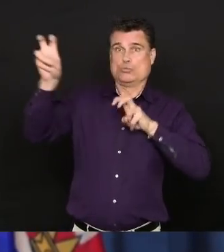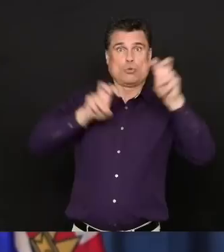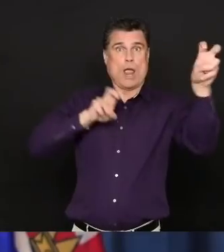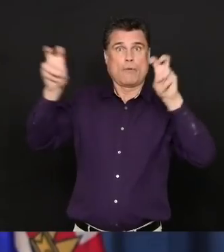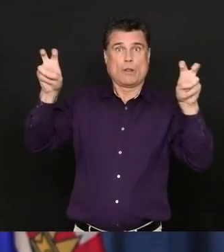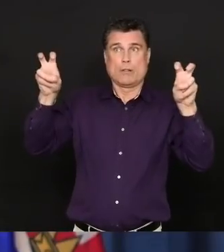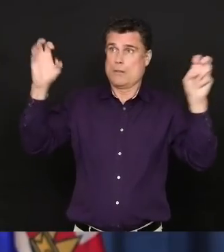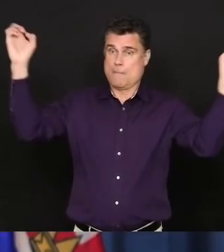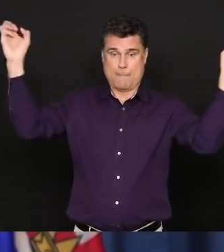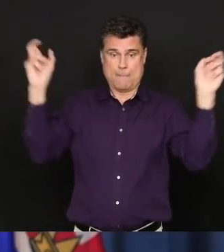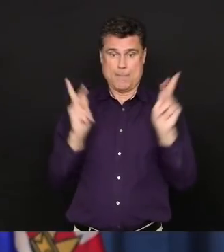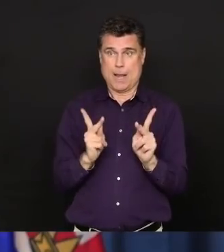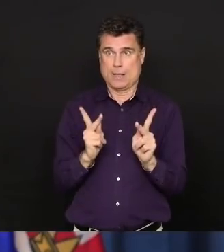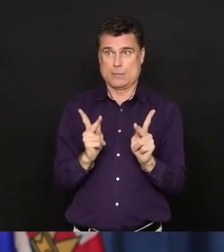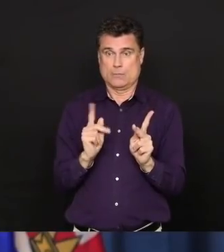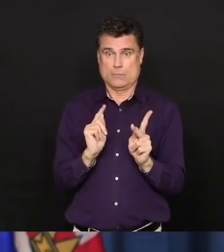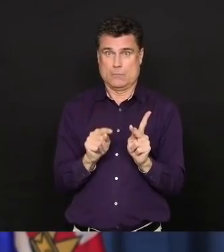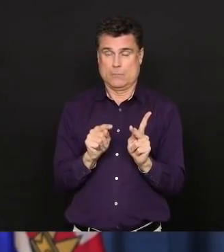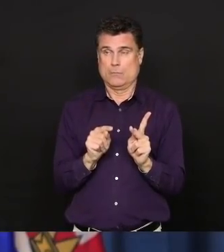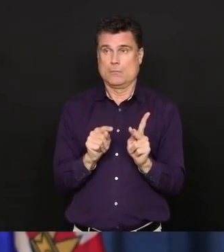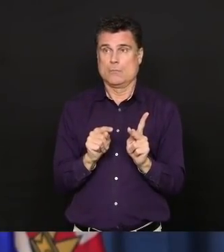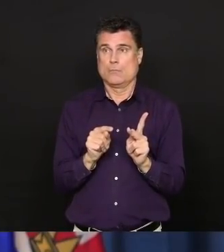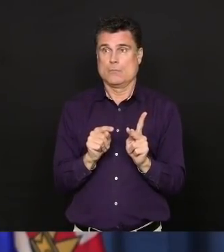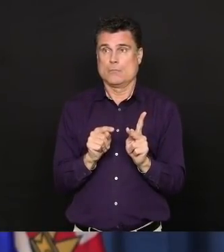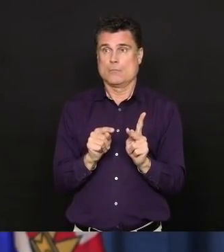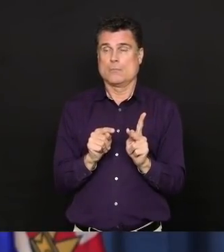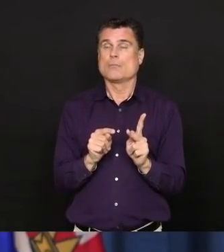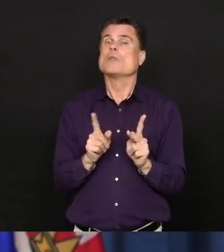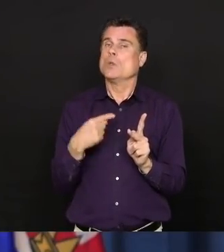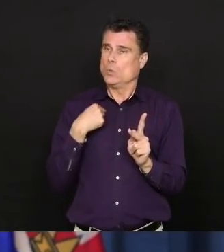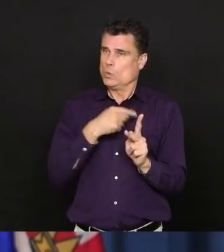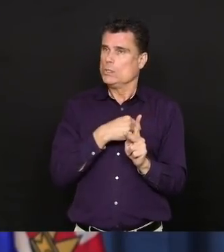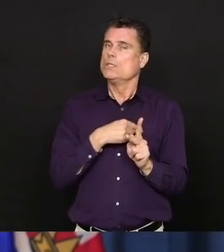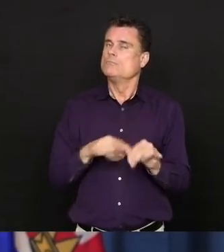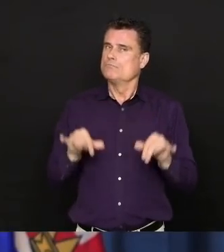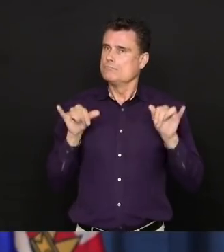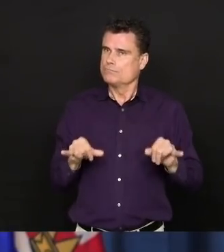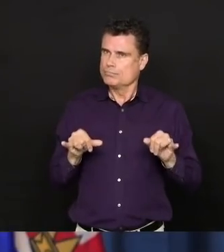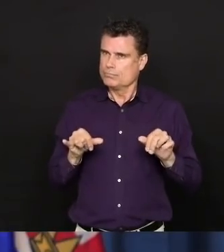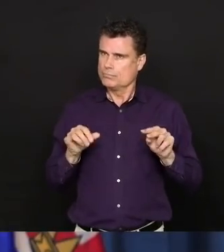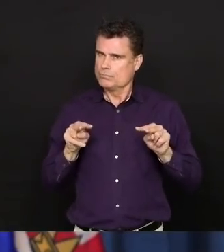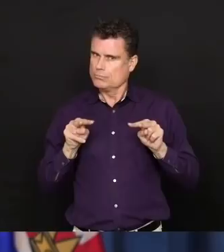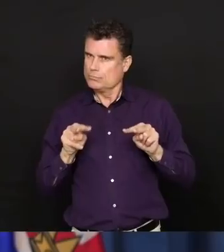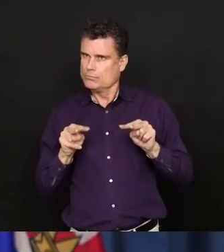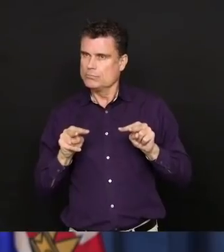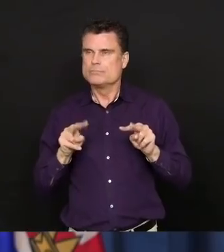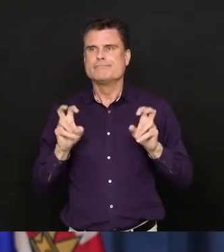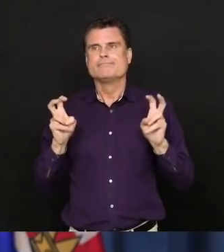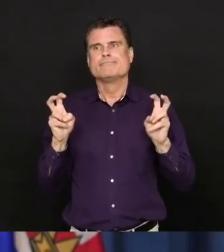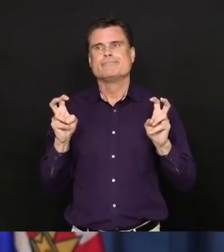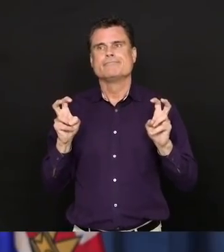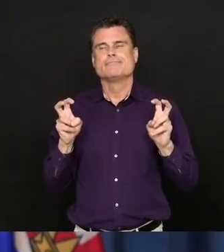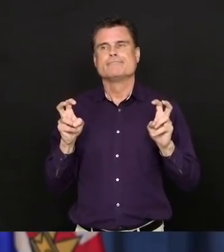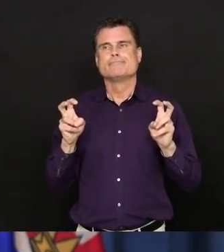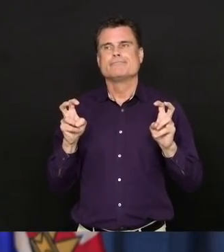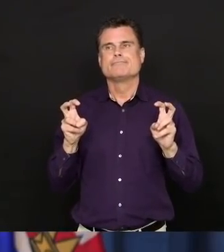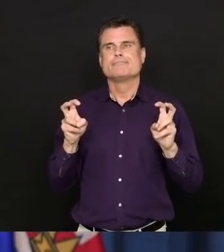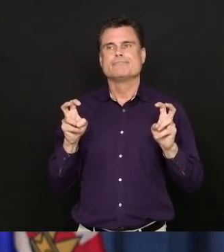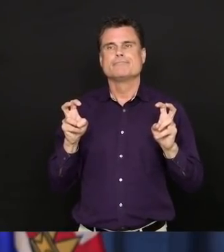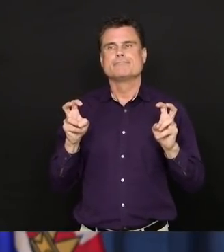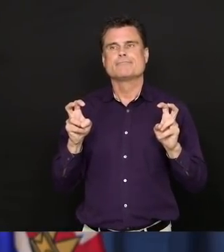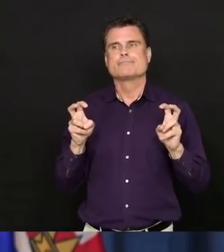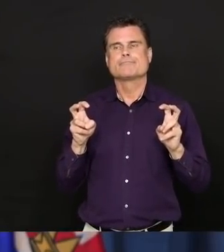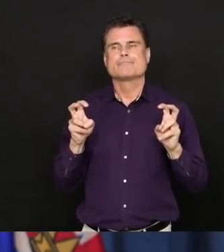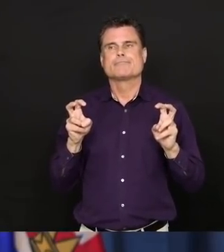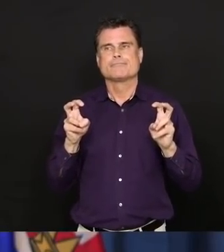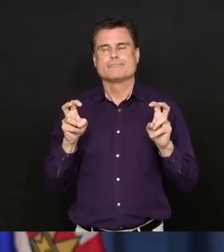working on this, and I know the federal government is, more quarantine space to potentially quarantine people who are coming through. And the second and the final